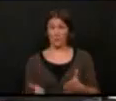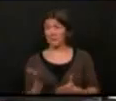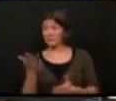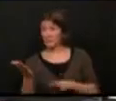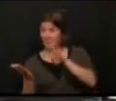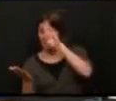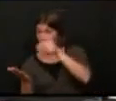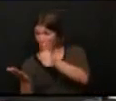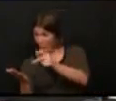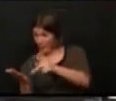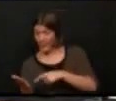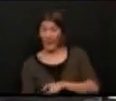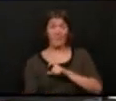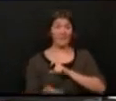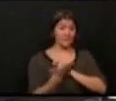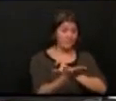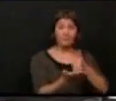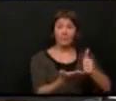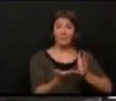the fire department and police department, and both